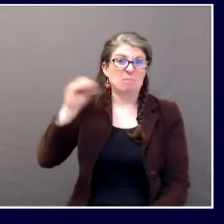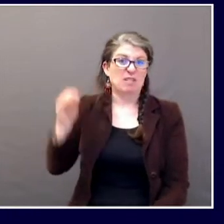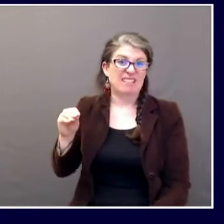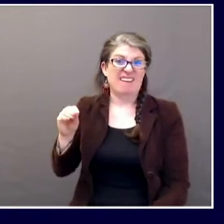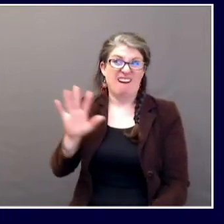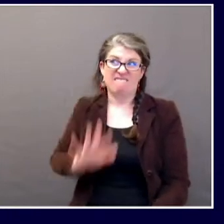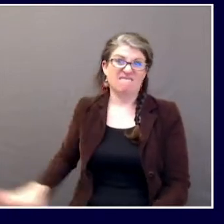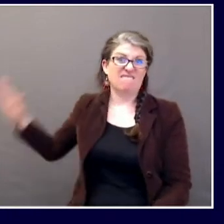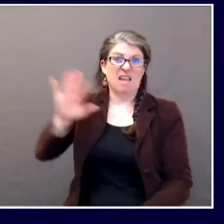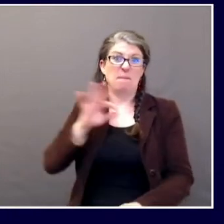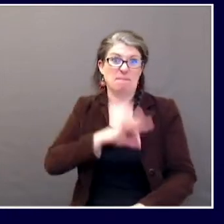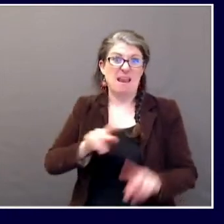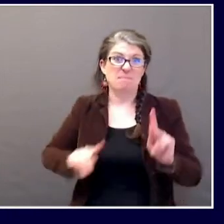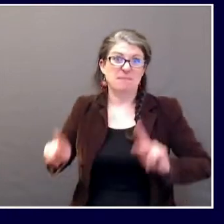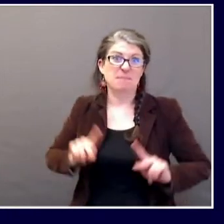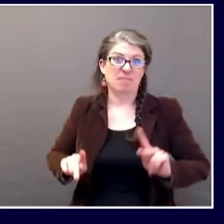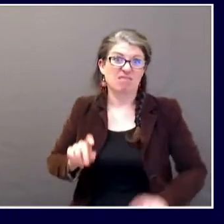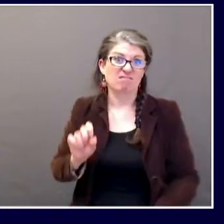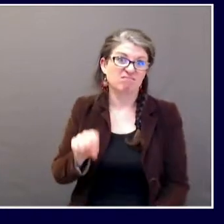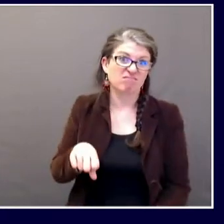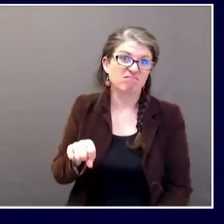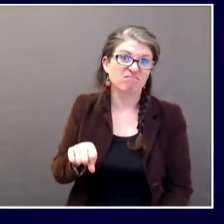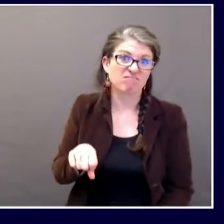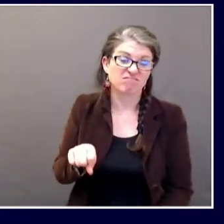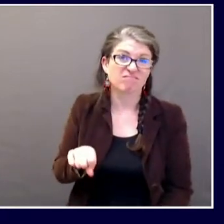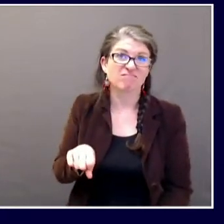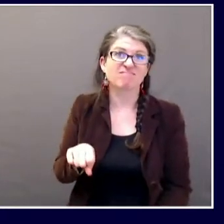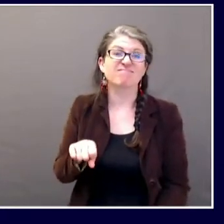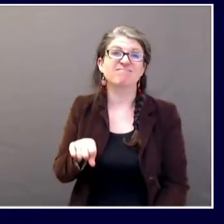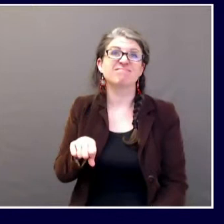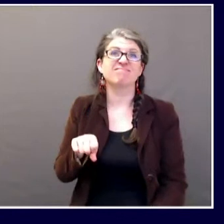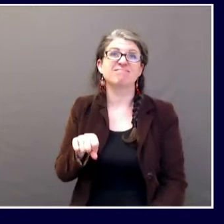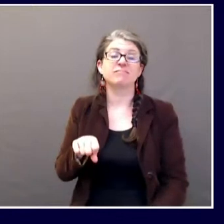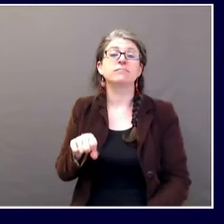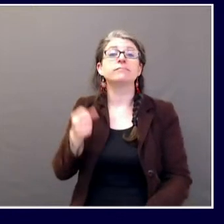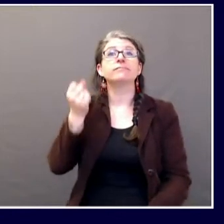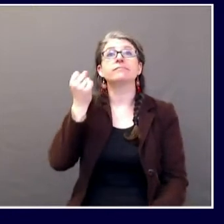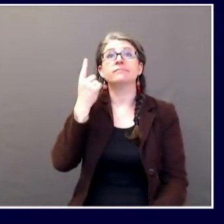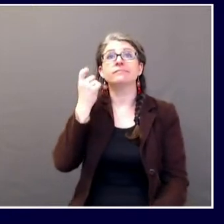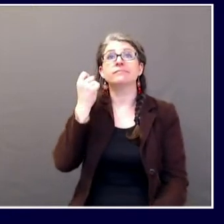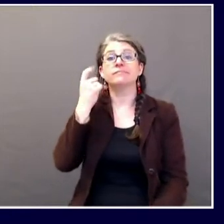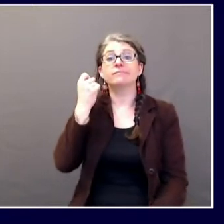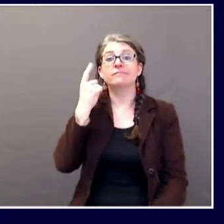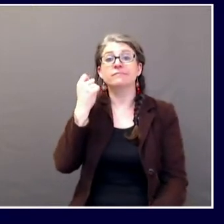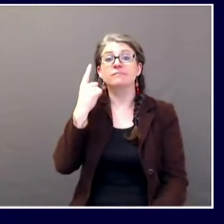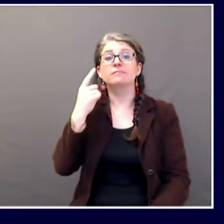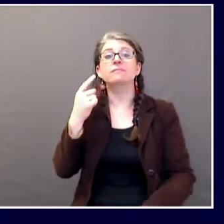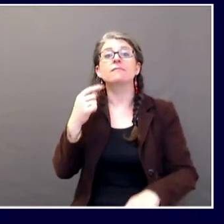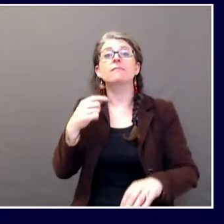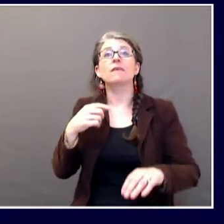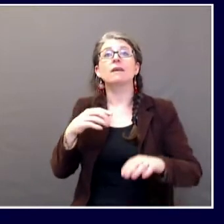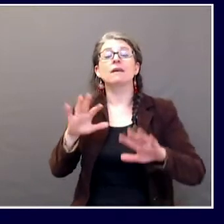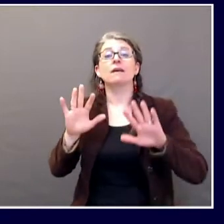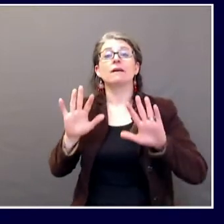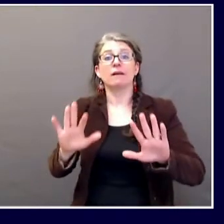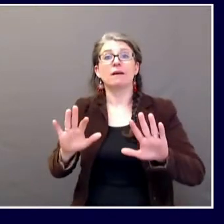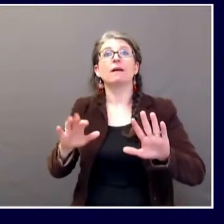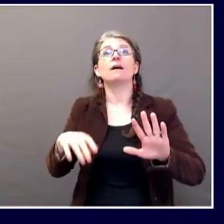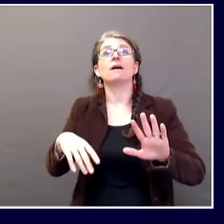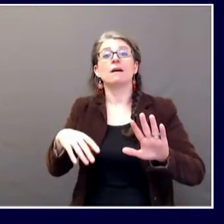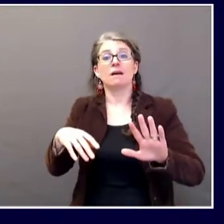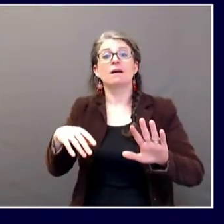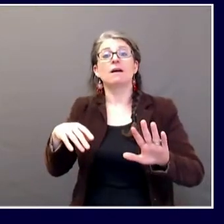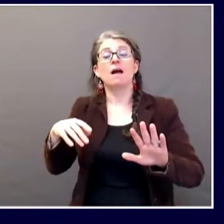The third is that one of the large, high-throughput, public-facing community vaccination sites that we're working